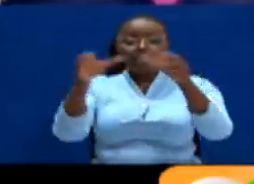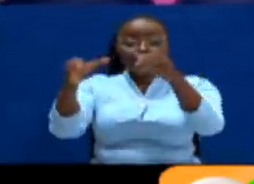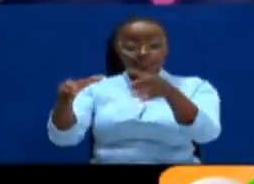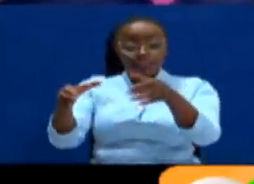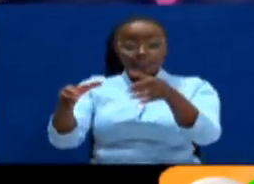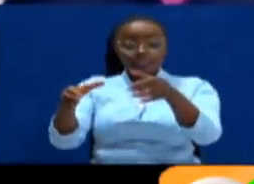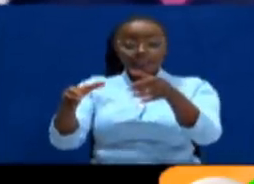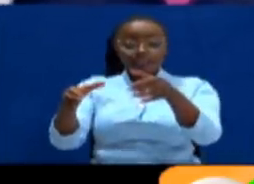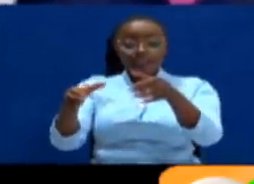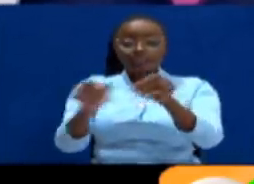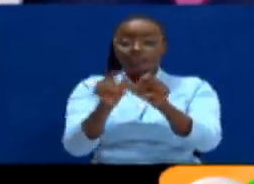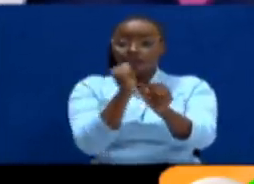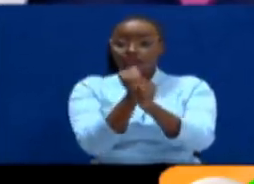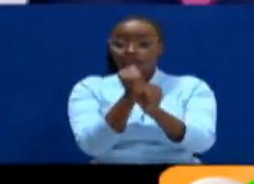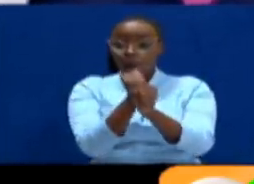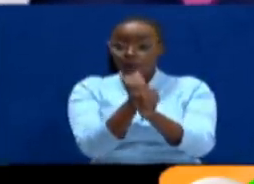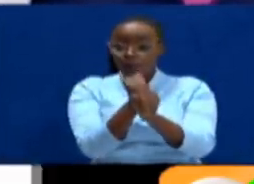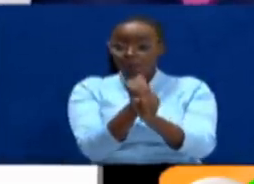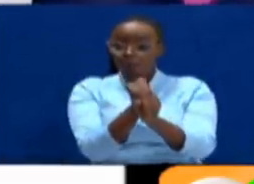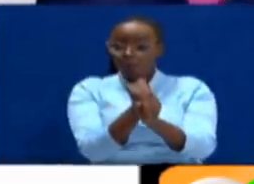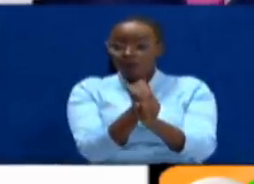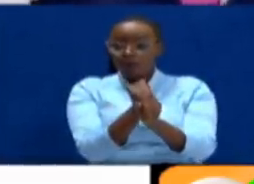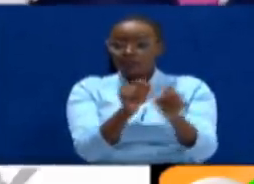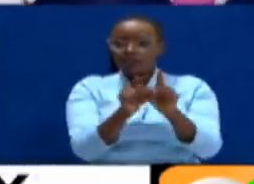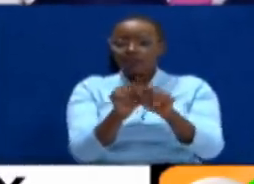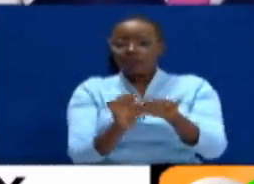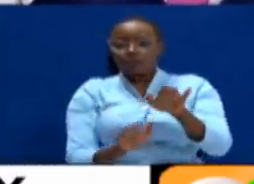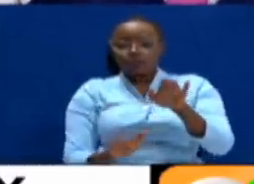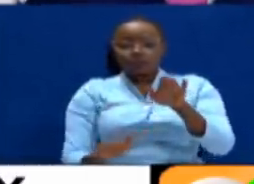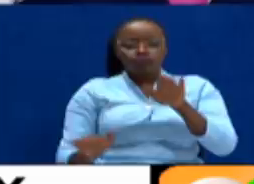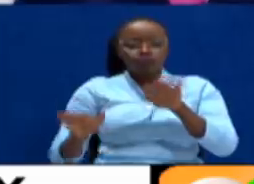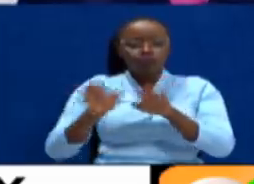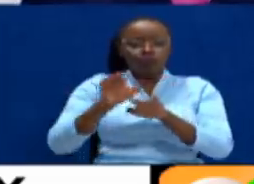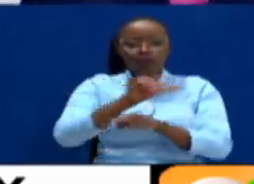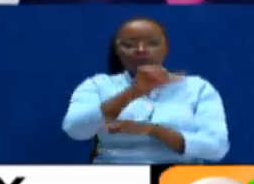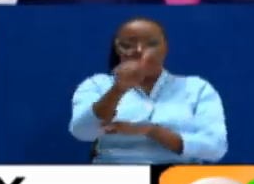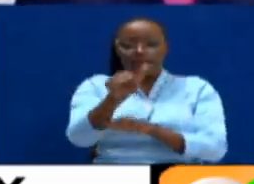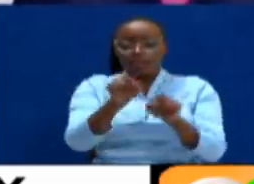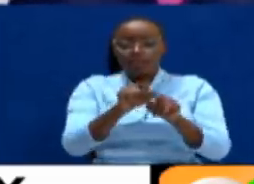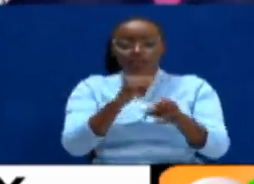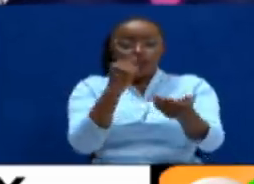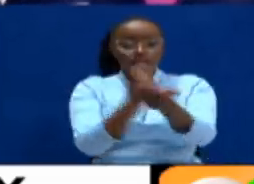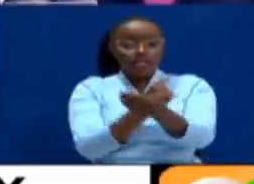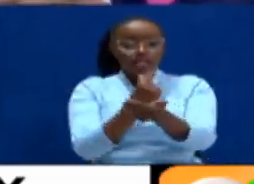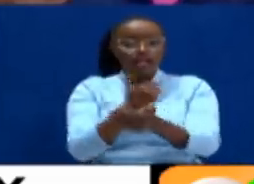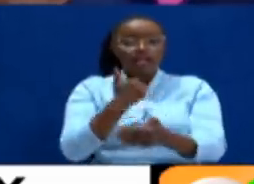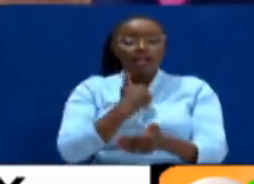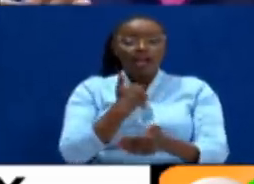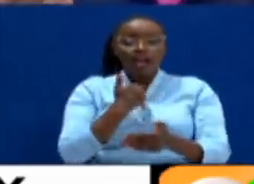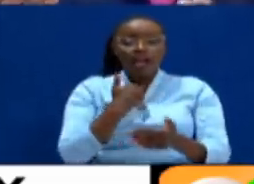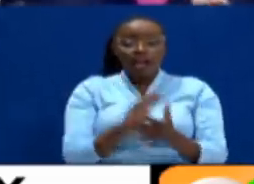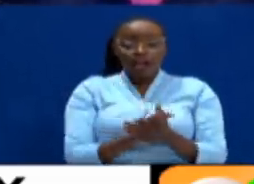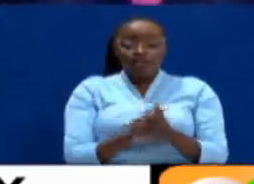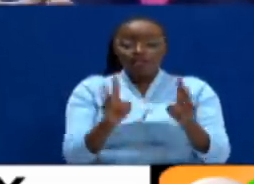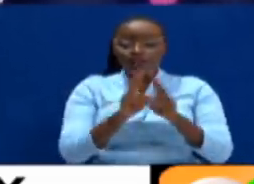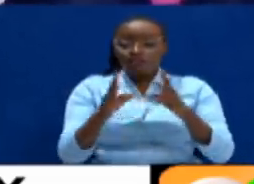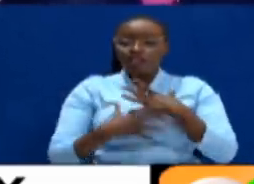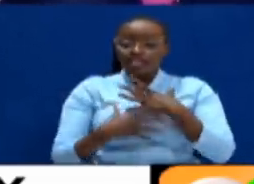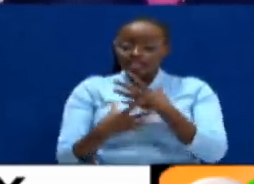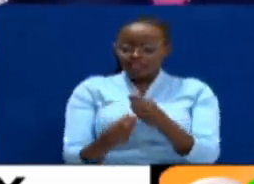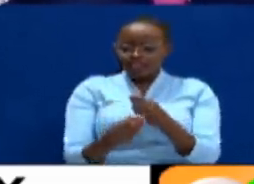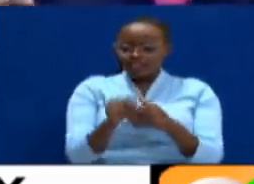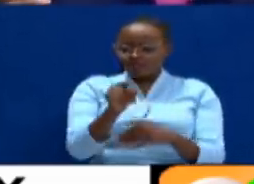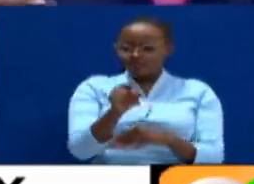actually run and replace the other. Mm-hmm. In Ghana, you have this very interesting